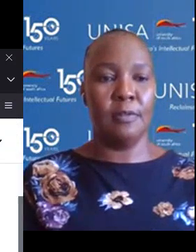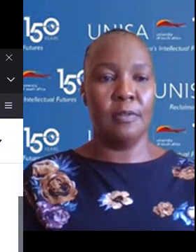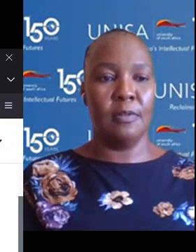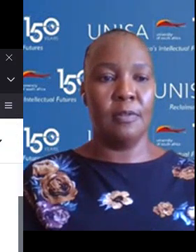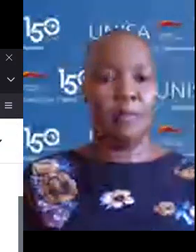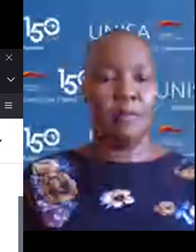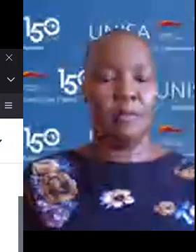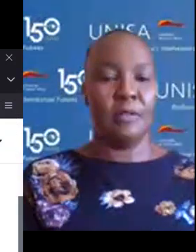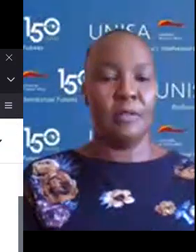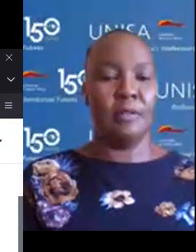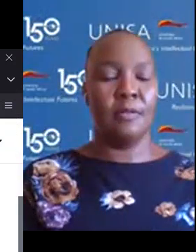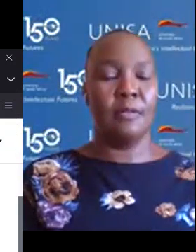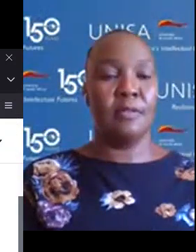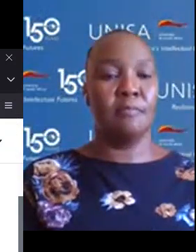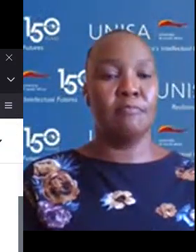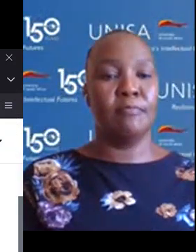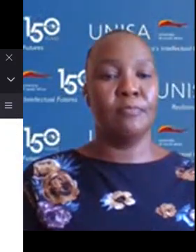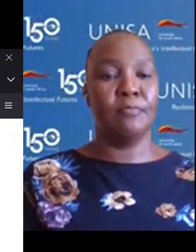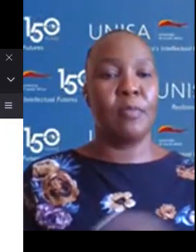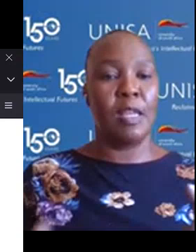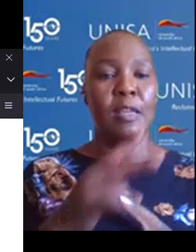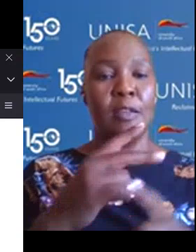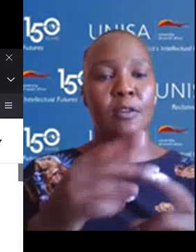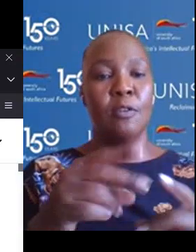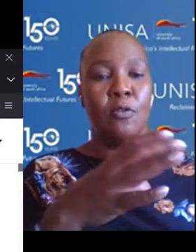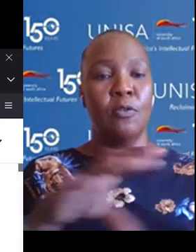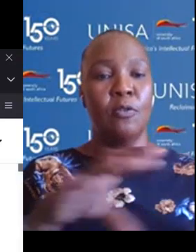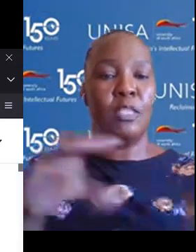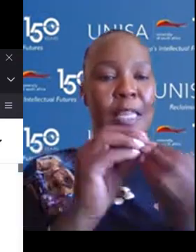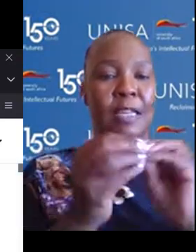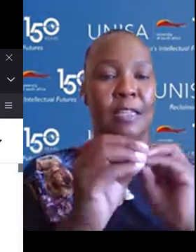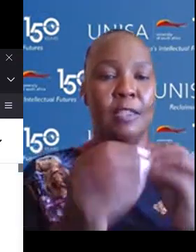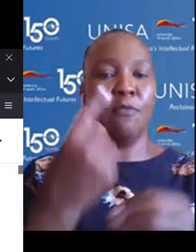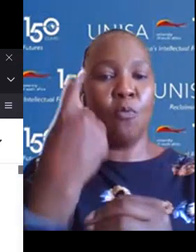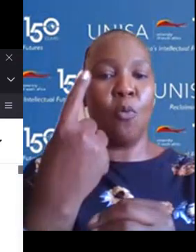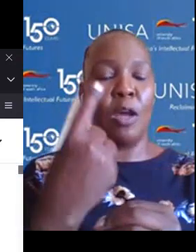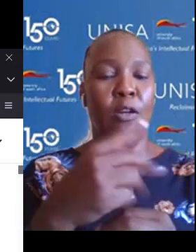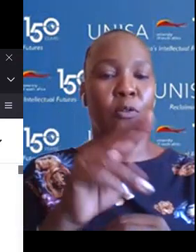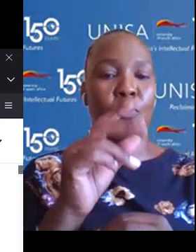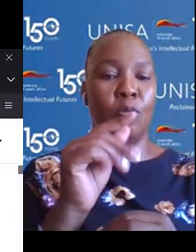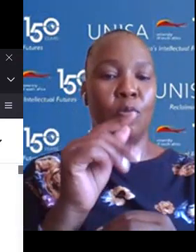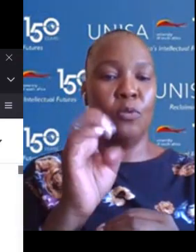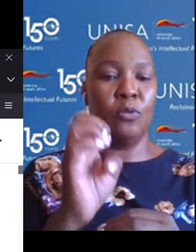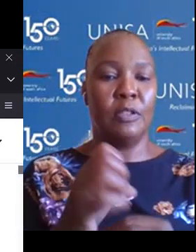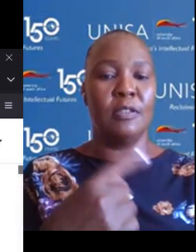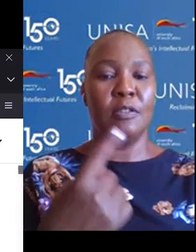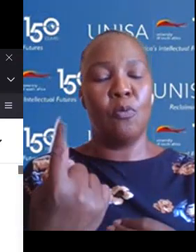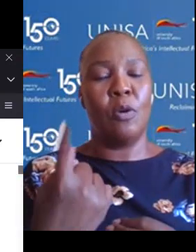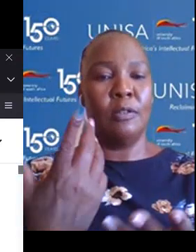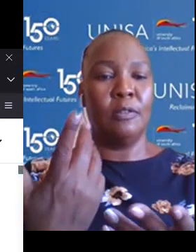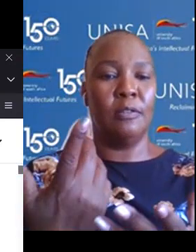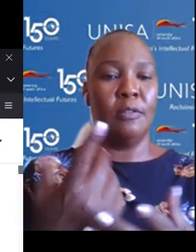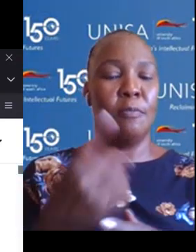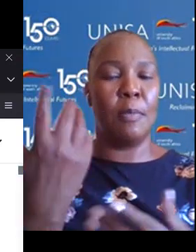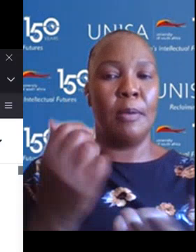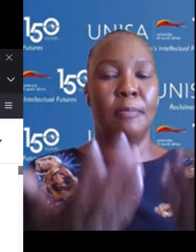So if we go to the activity, create the OneNote. So what we will be creating is one specifically, say, for your